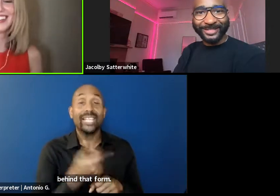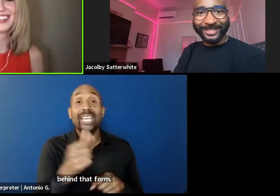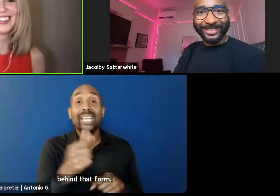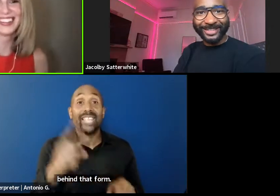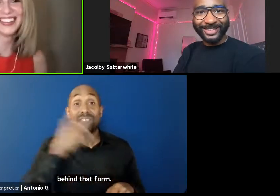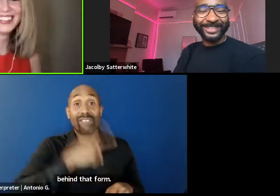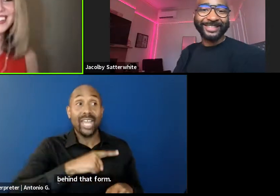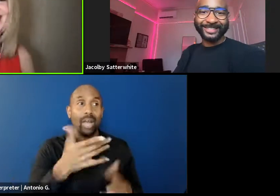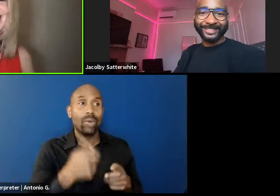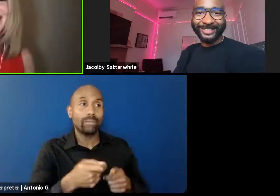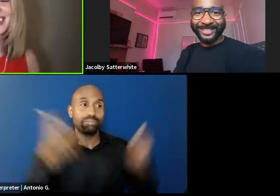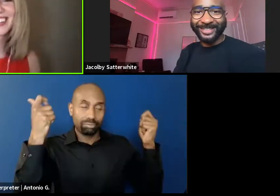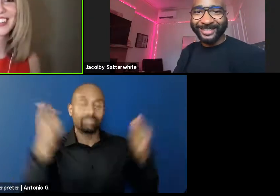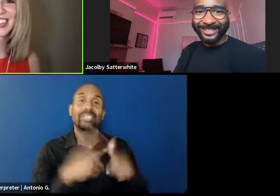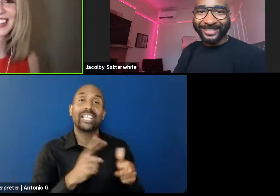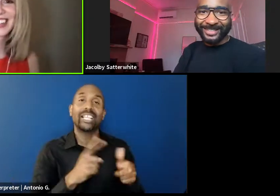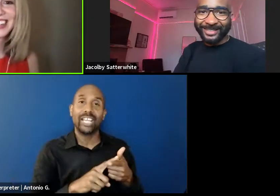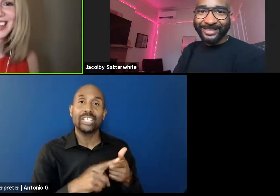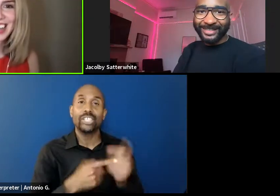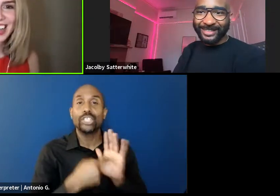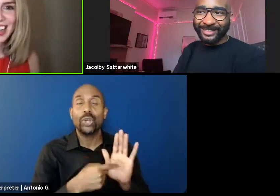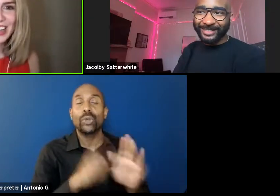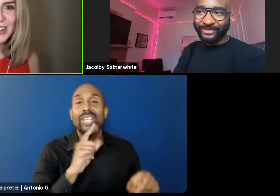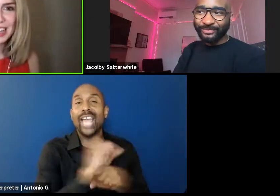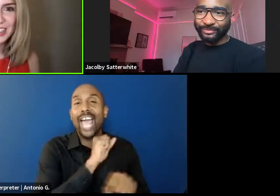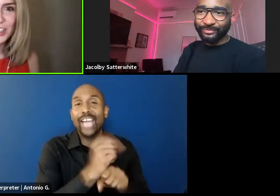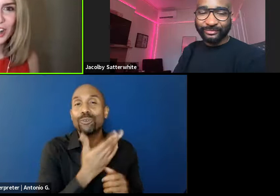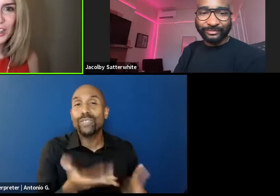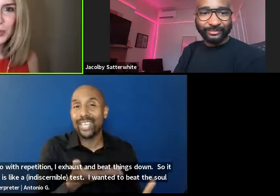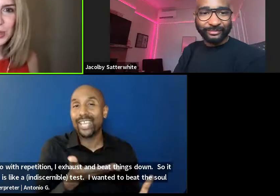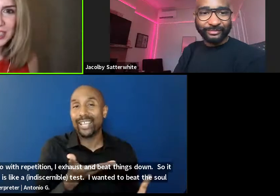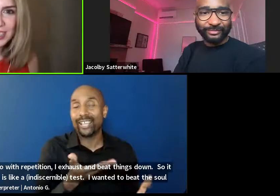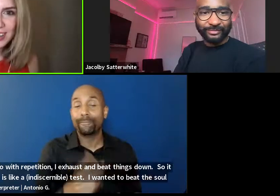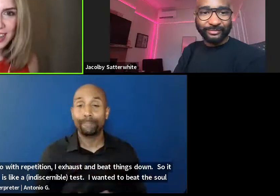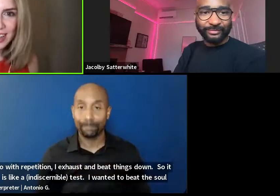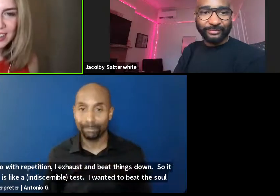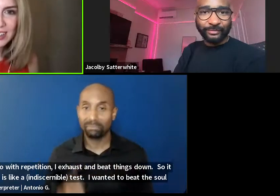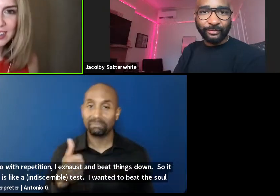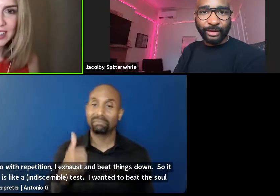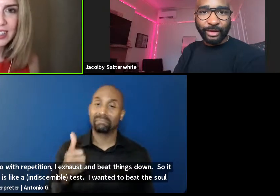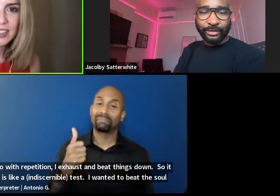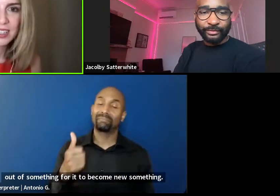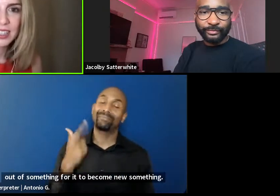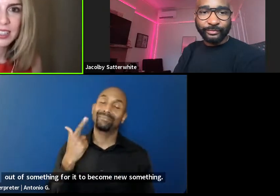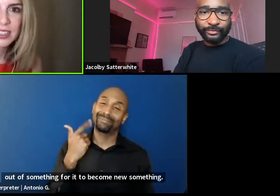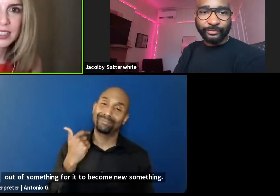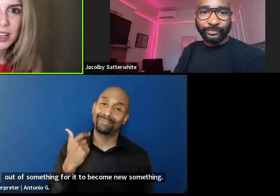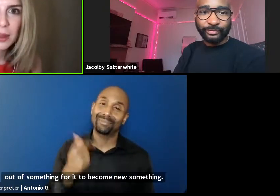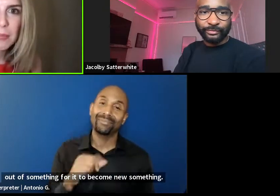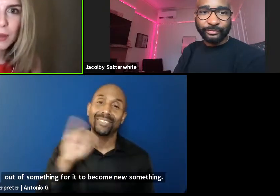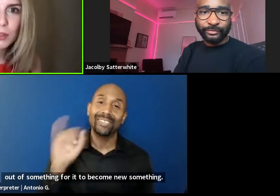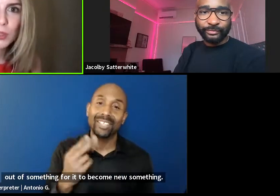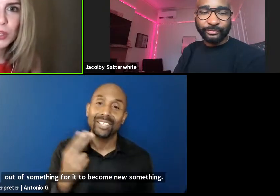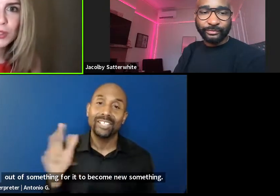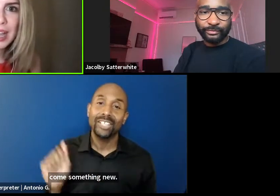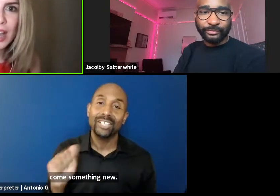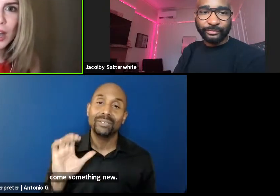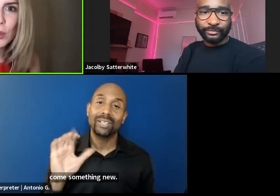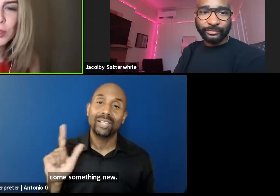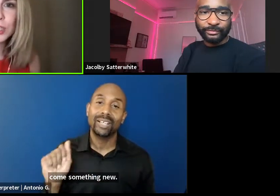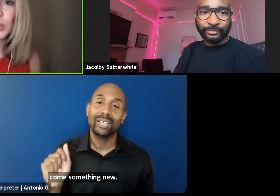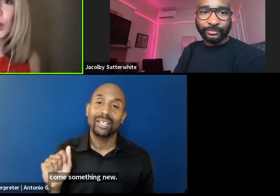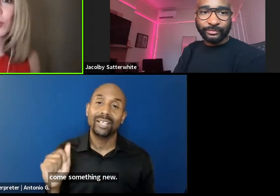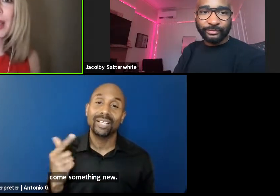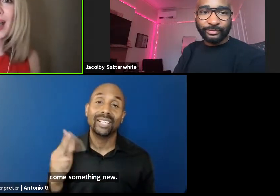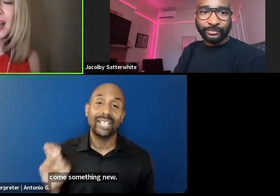new. That's great. Yeah. Okay. Joshua Clegg says, I was wondering